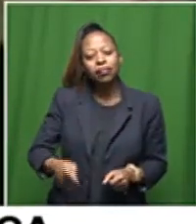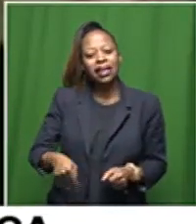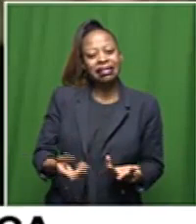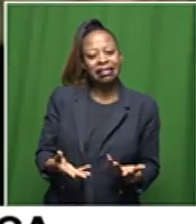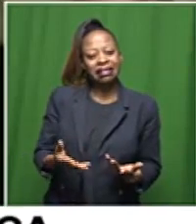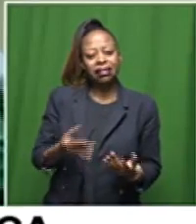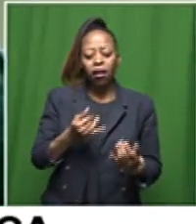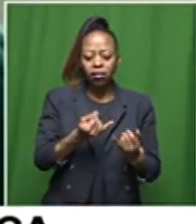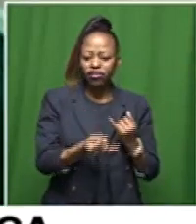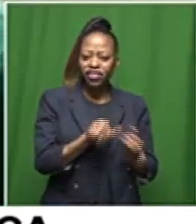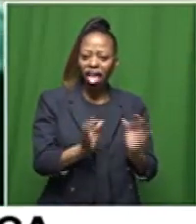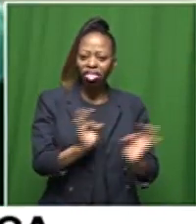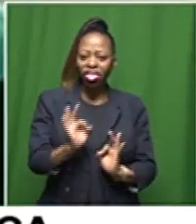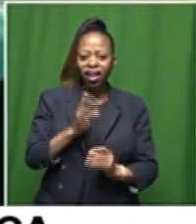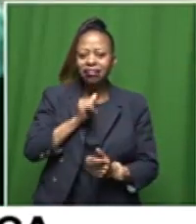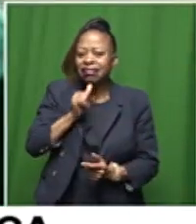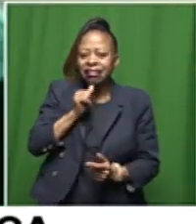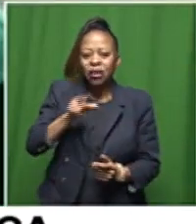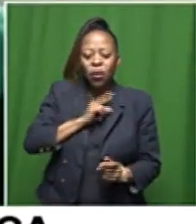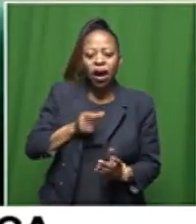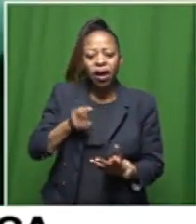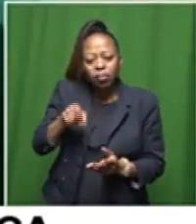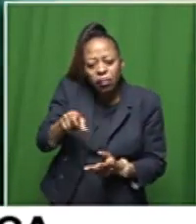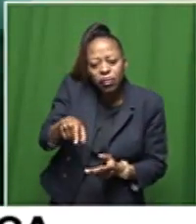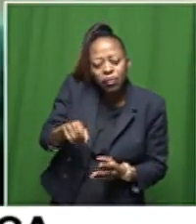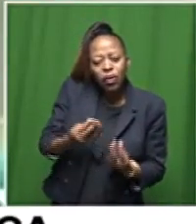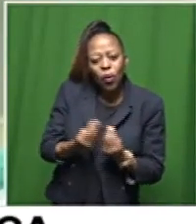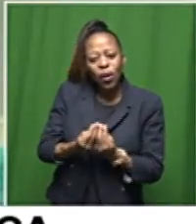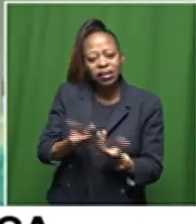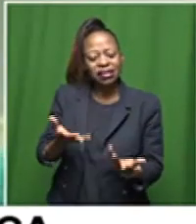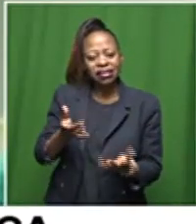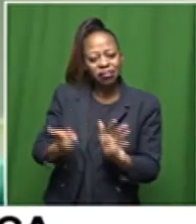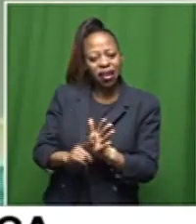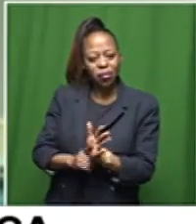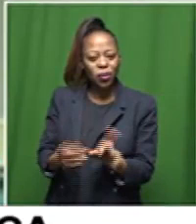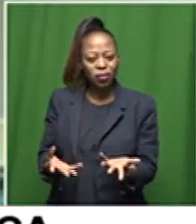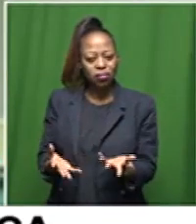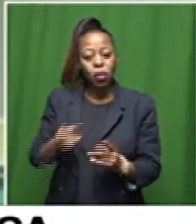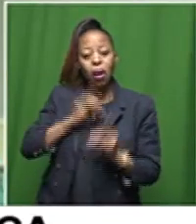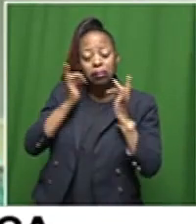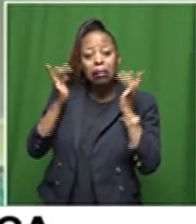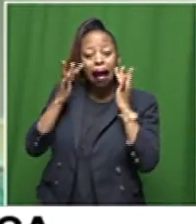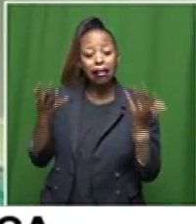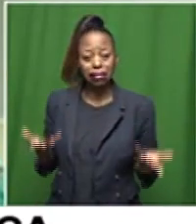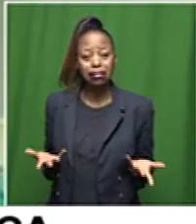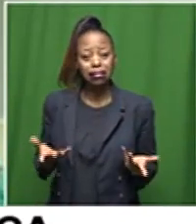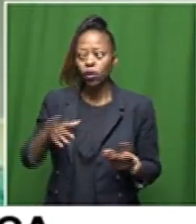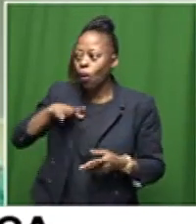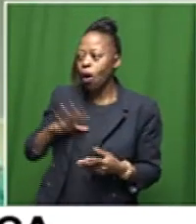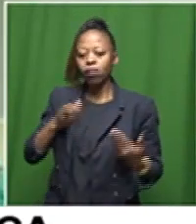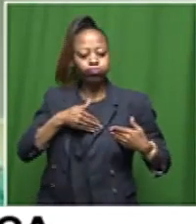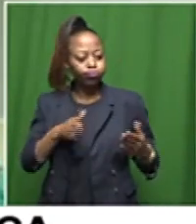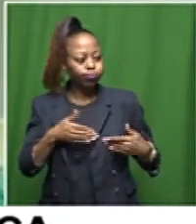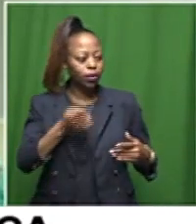intimacy problem with their partner. And the thing is, people don't talk about this problem because it's embarrassing, right? You don't want to talk about the